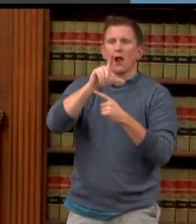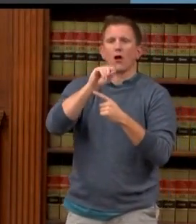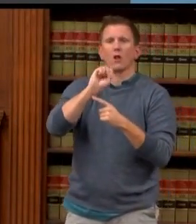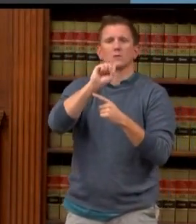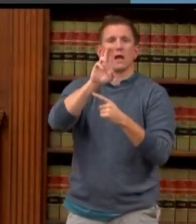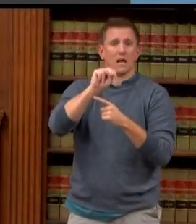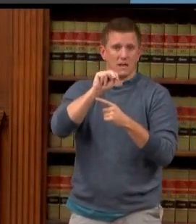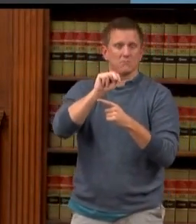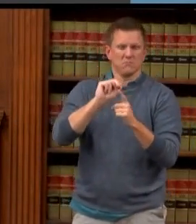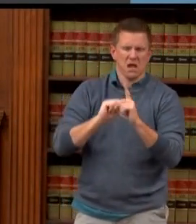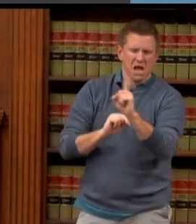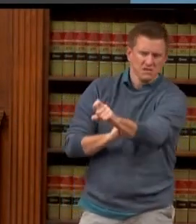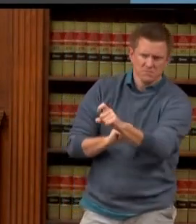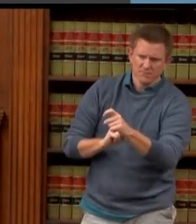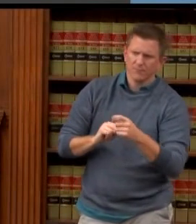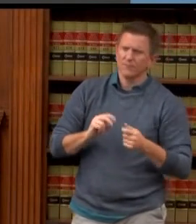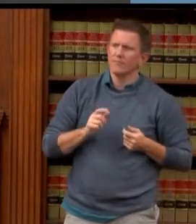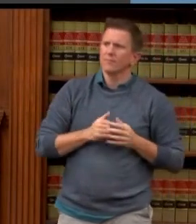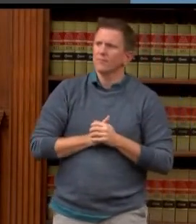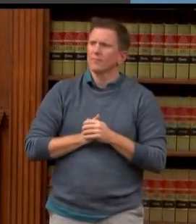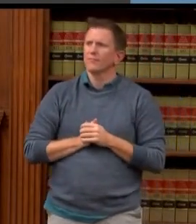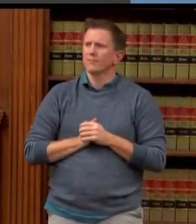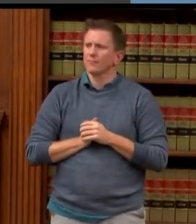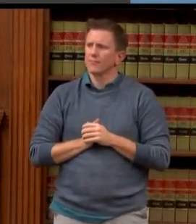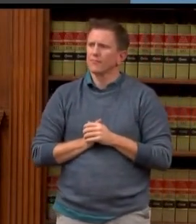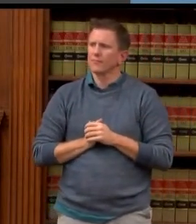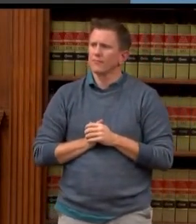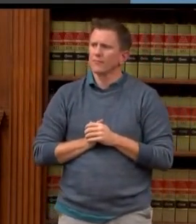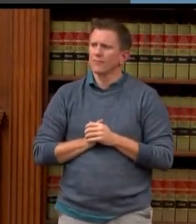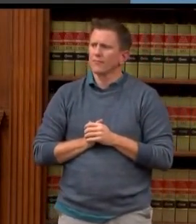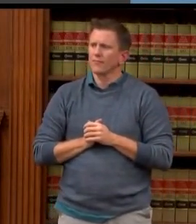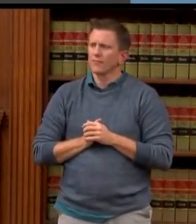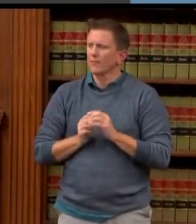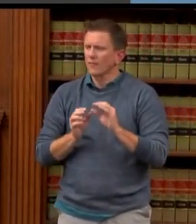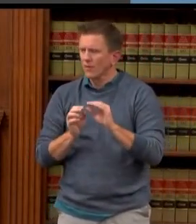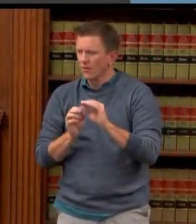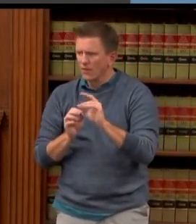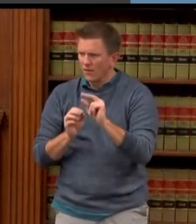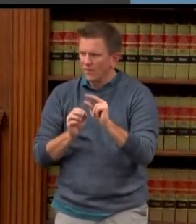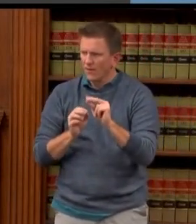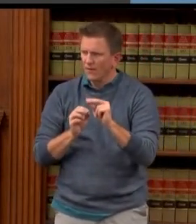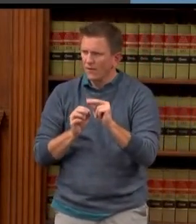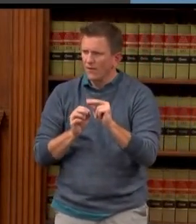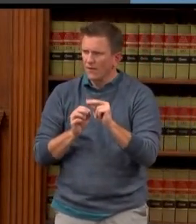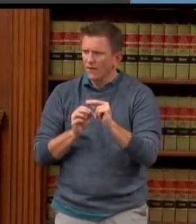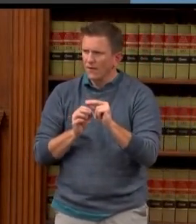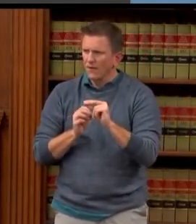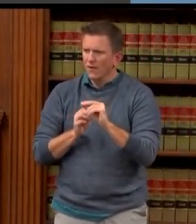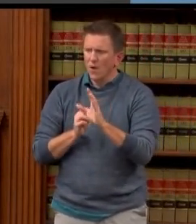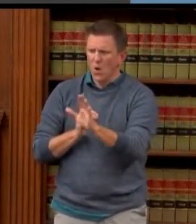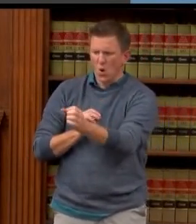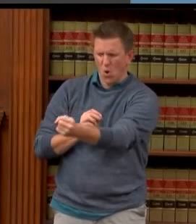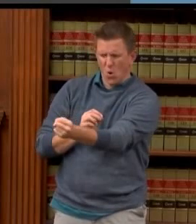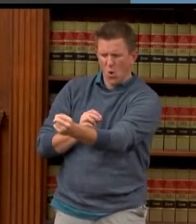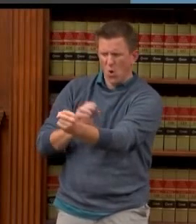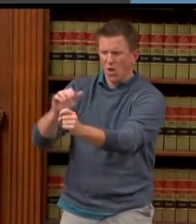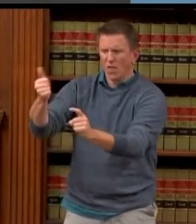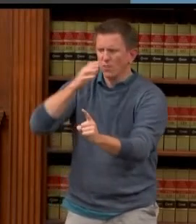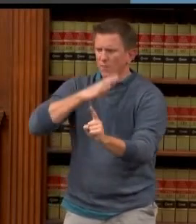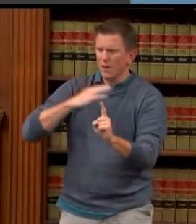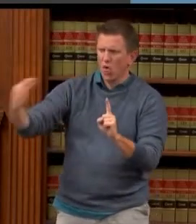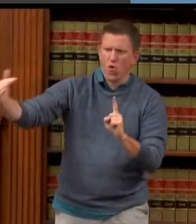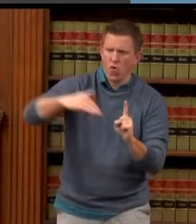any penalties associated with being out after 10? Oh, one sec, Donna. We had a question that was being formulated. Go ahead from Colorado